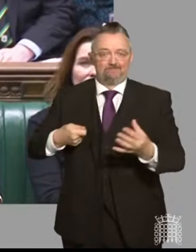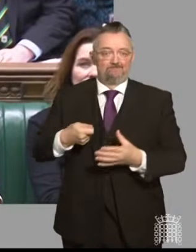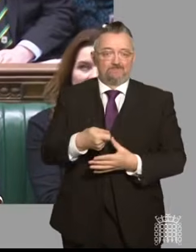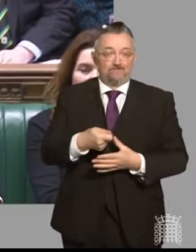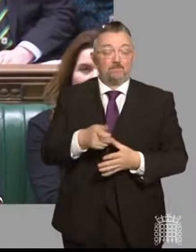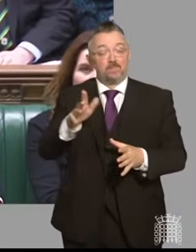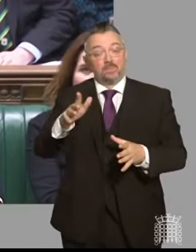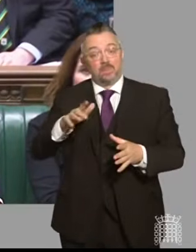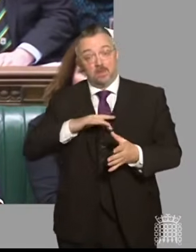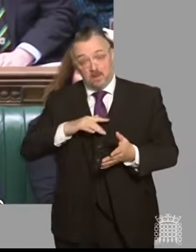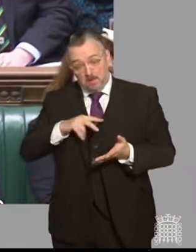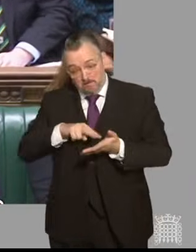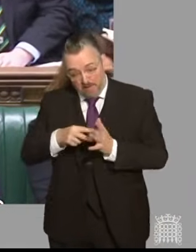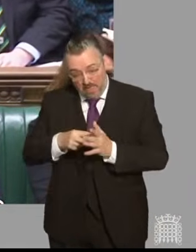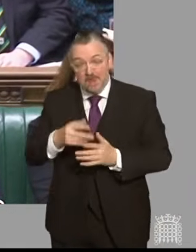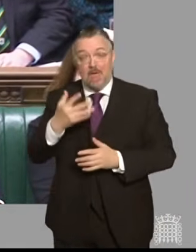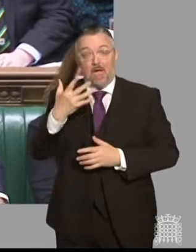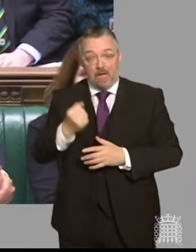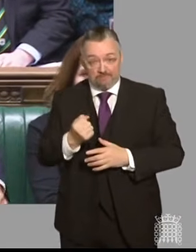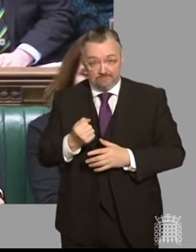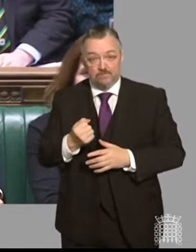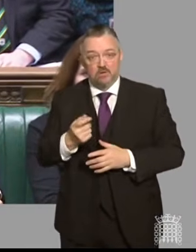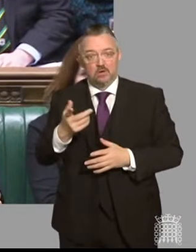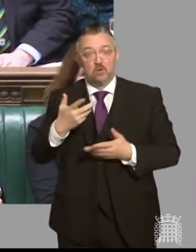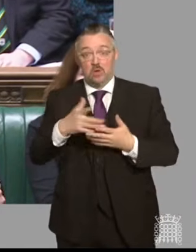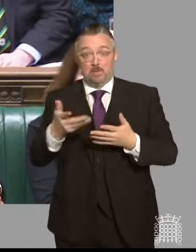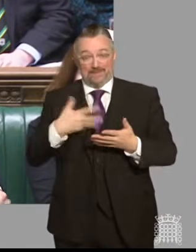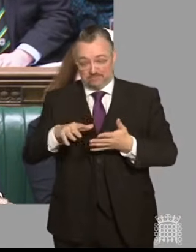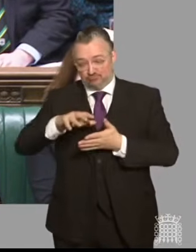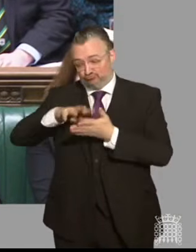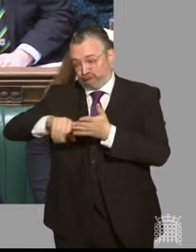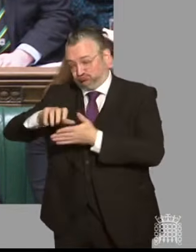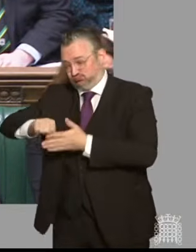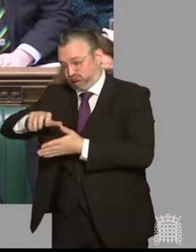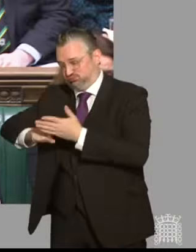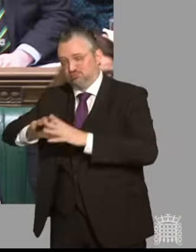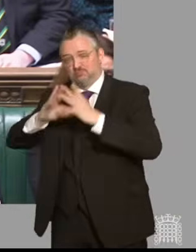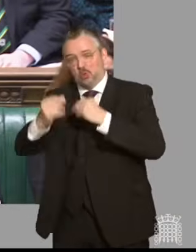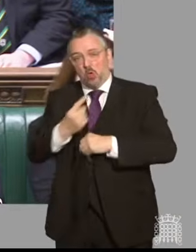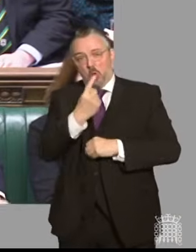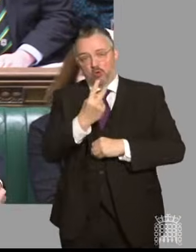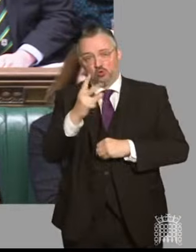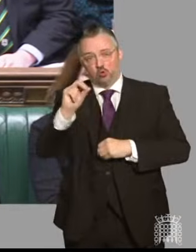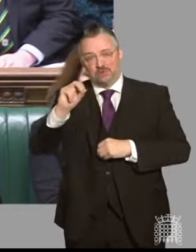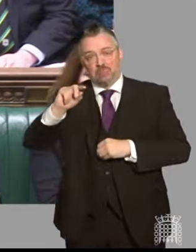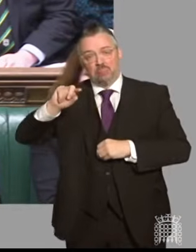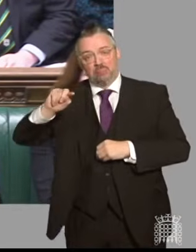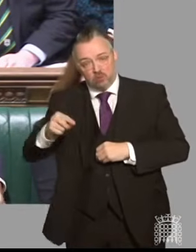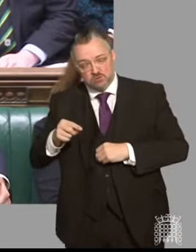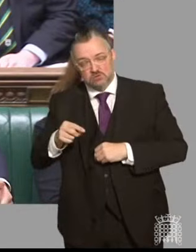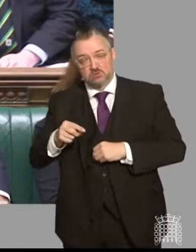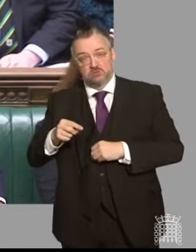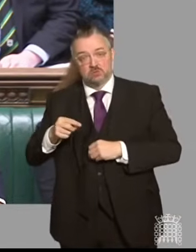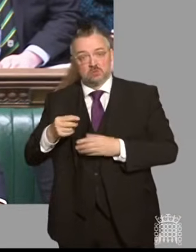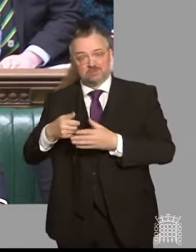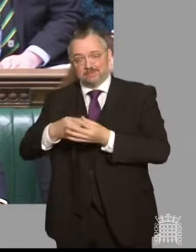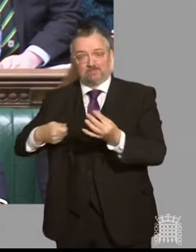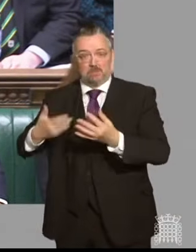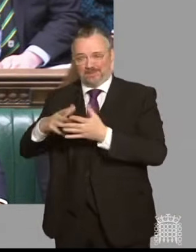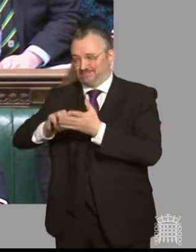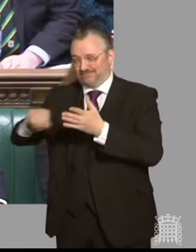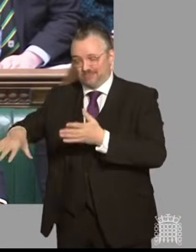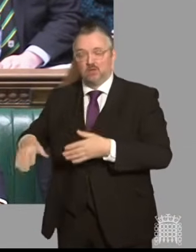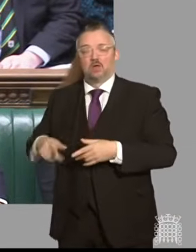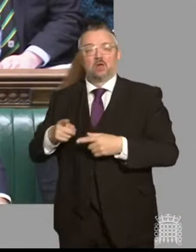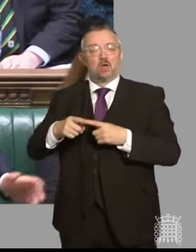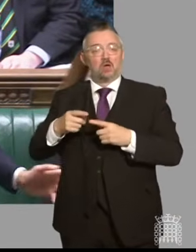over 120,000 weapons. We've cut violent crime in half since 2010, and more dangerous criminals are going to jail